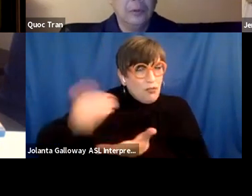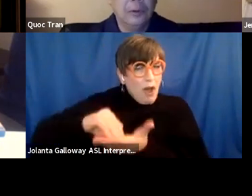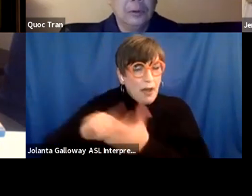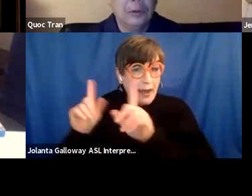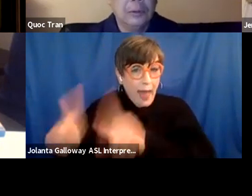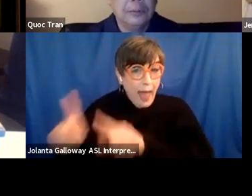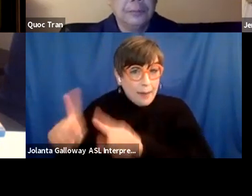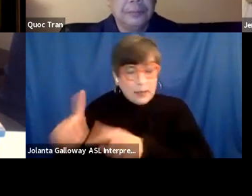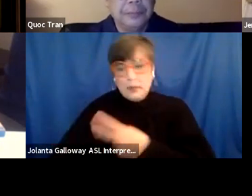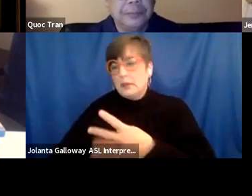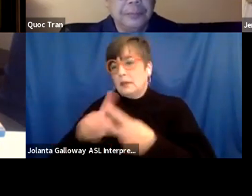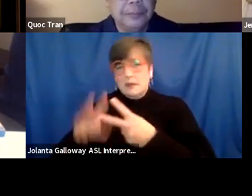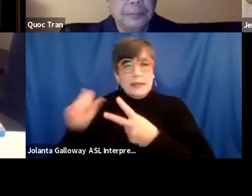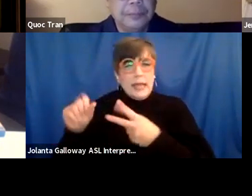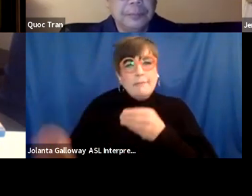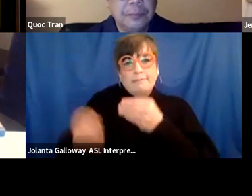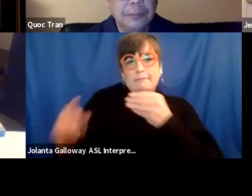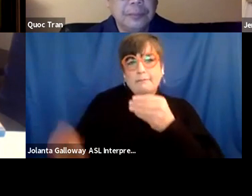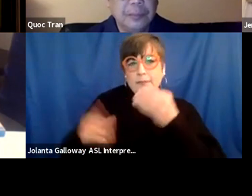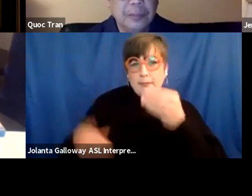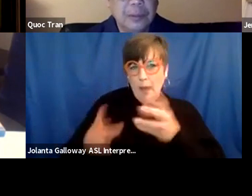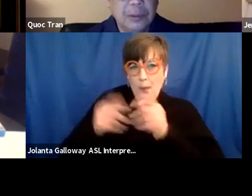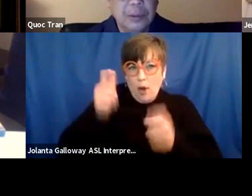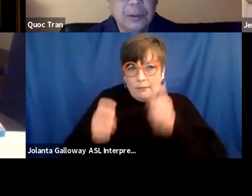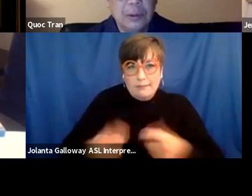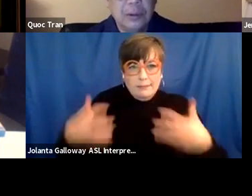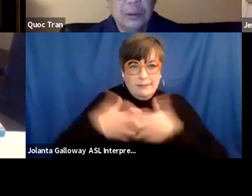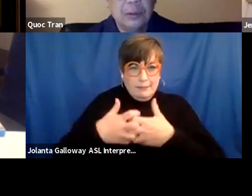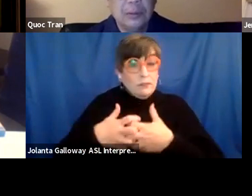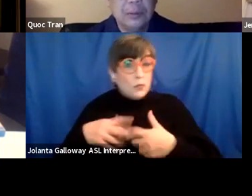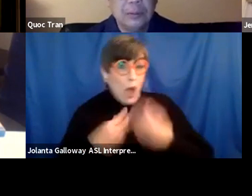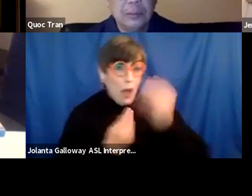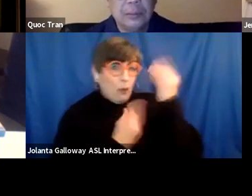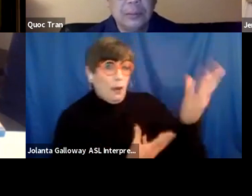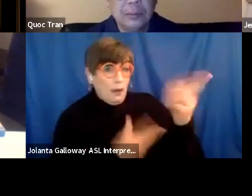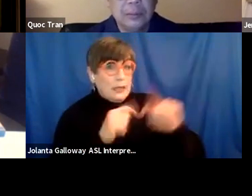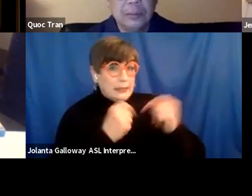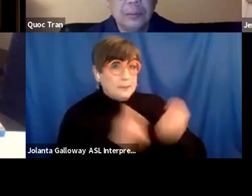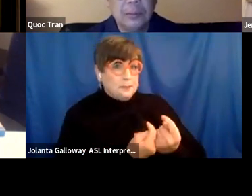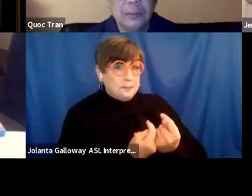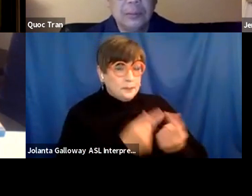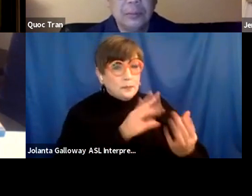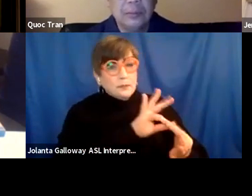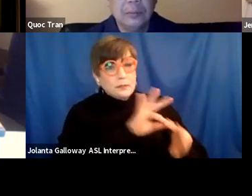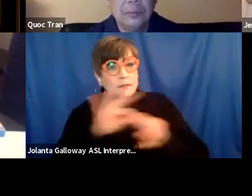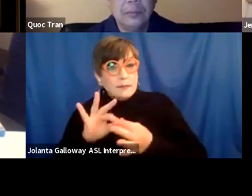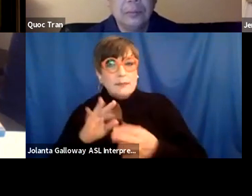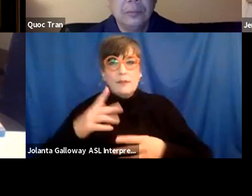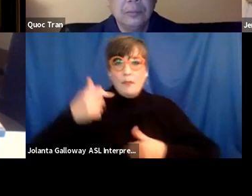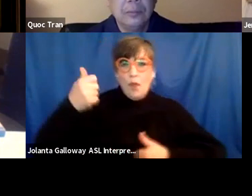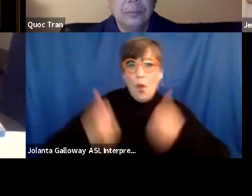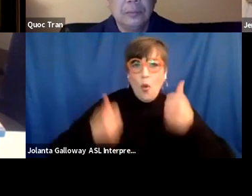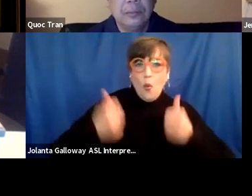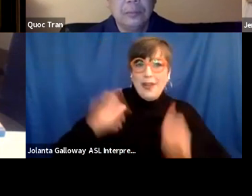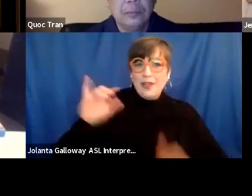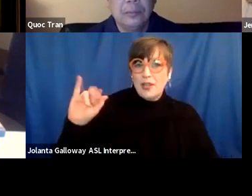dashboard as another indicator. So I will bring that back to the team around, you know, which indicators do we want on